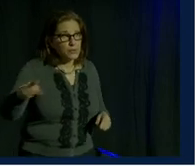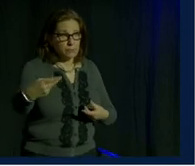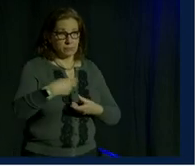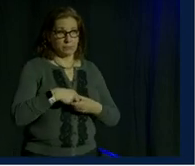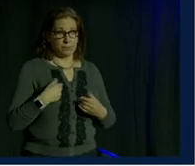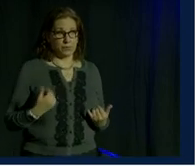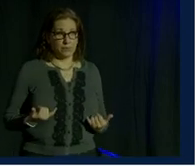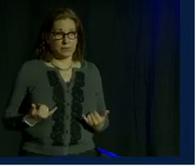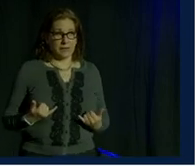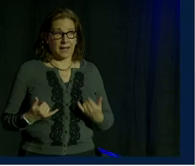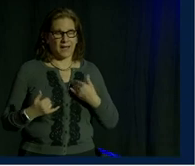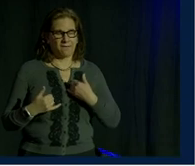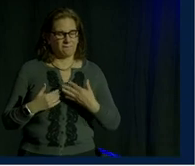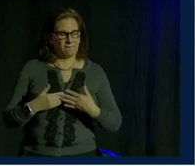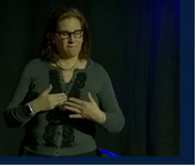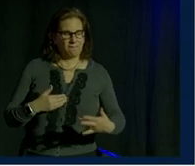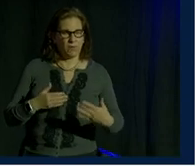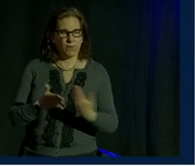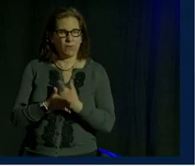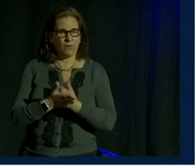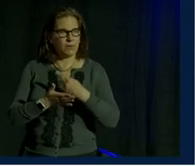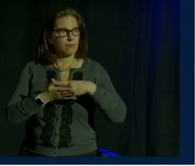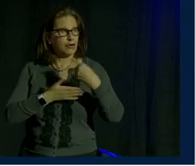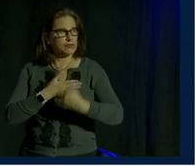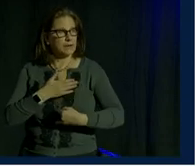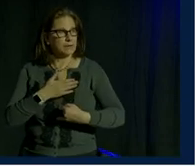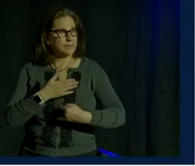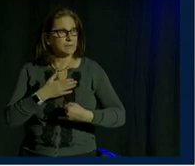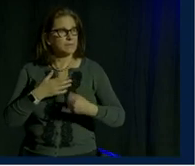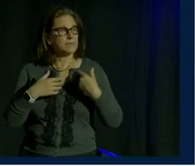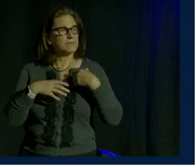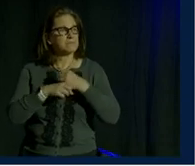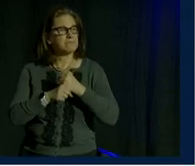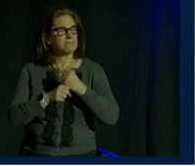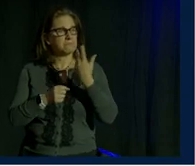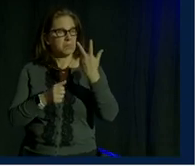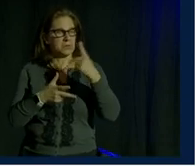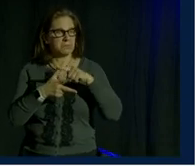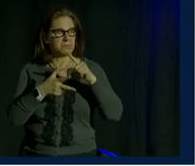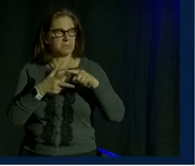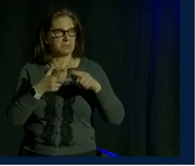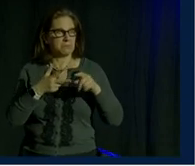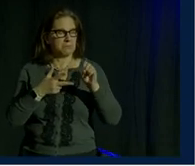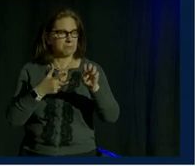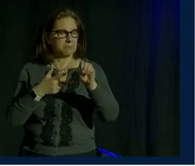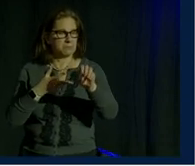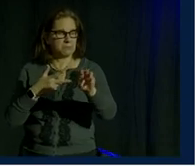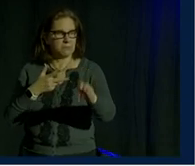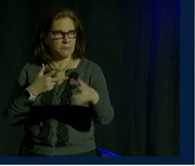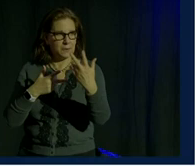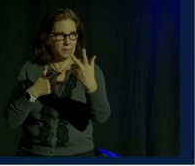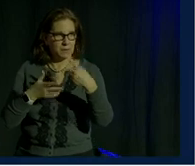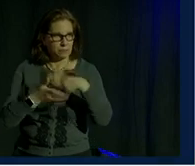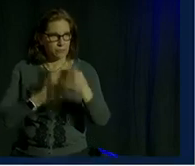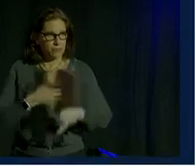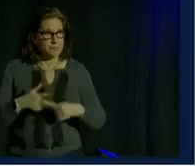have many upcoming projects, but I'd like to briefly highlight 3 of those with you this morning.